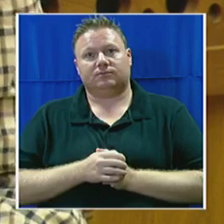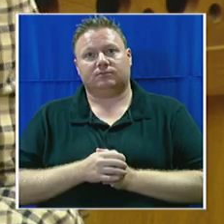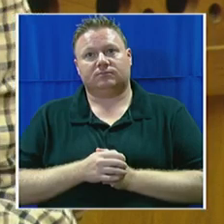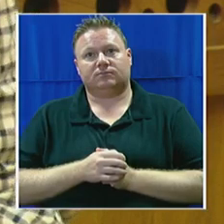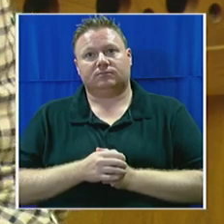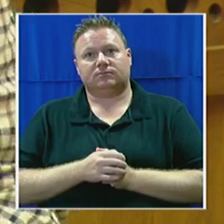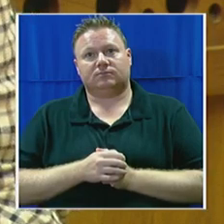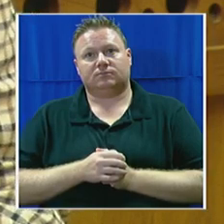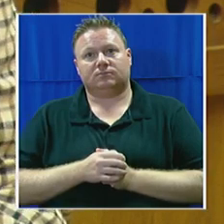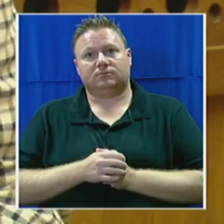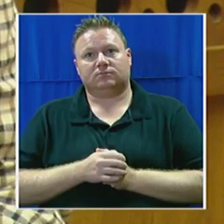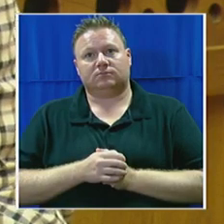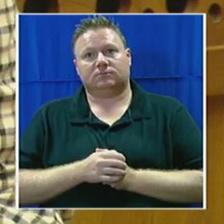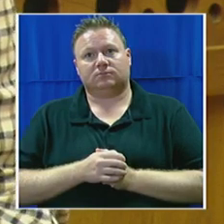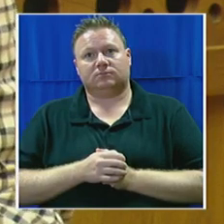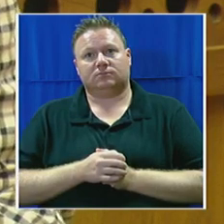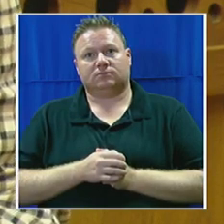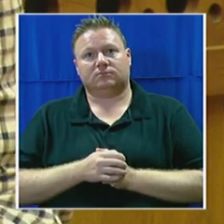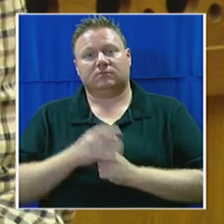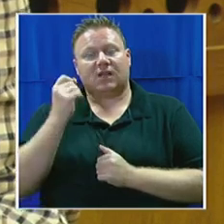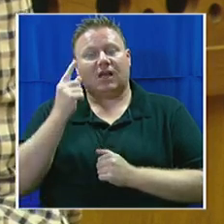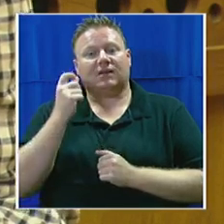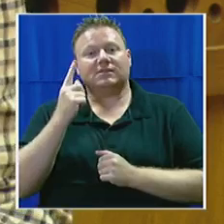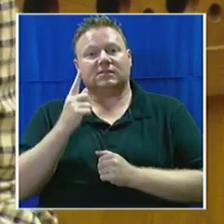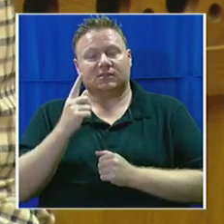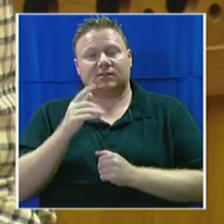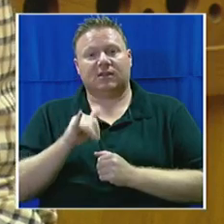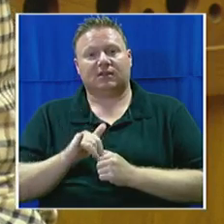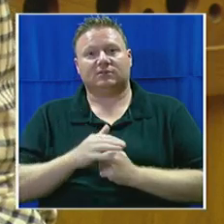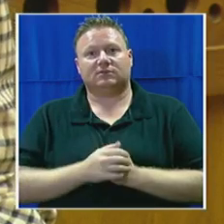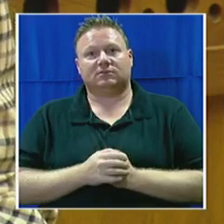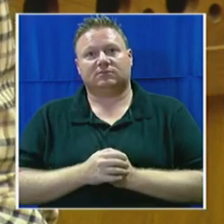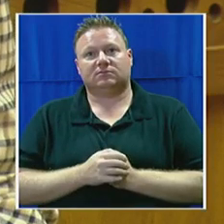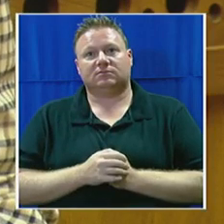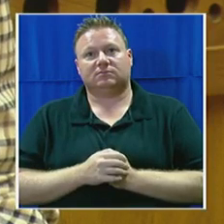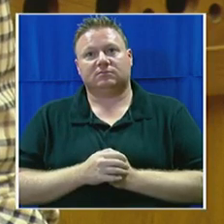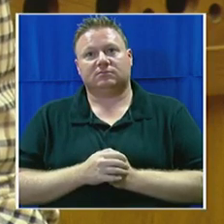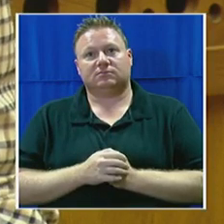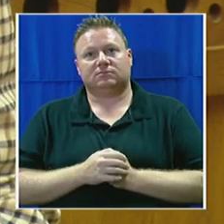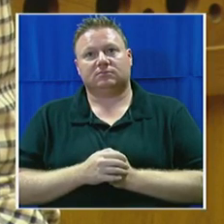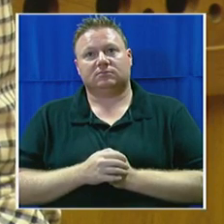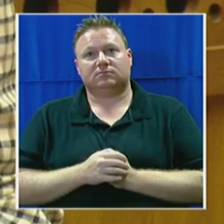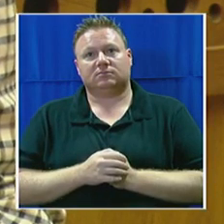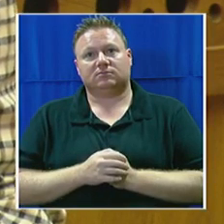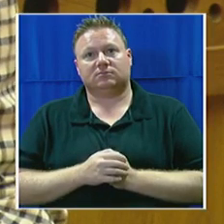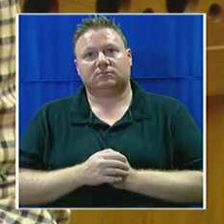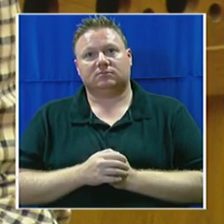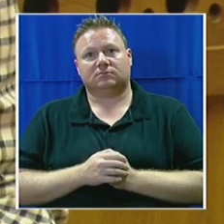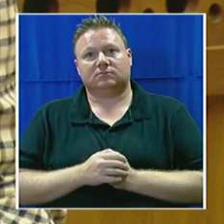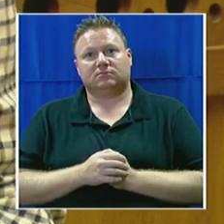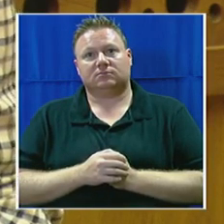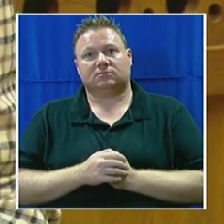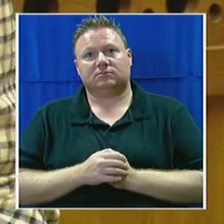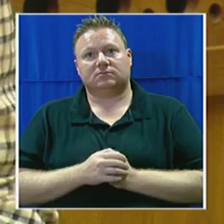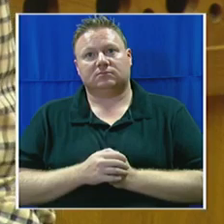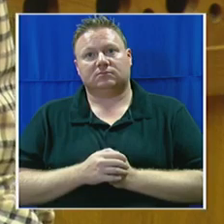kuqondala ukuthi kube nendlela eqinile yokuphatha lezi